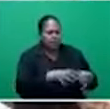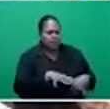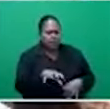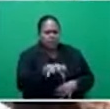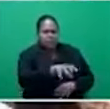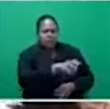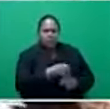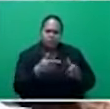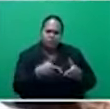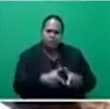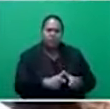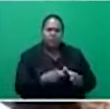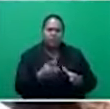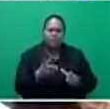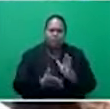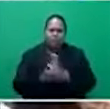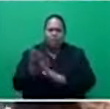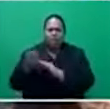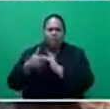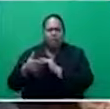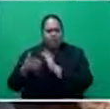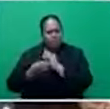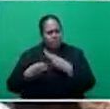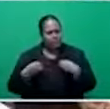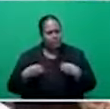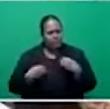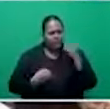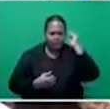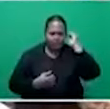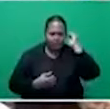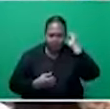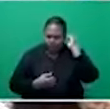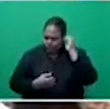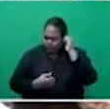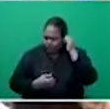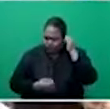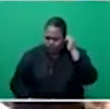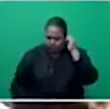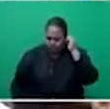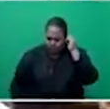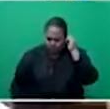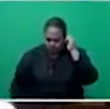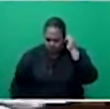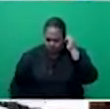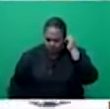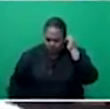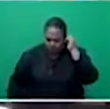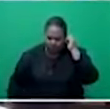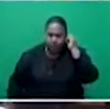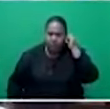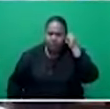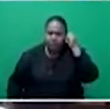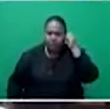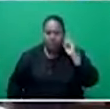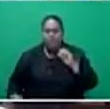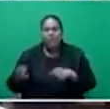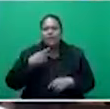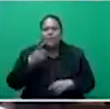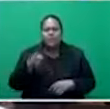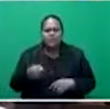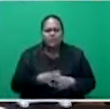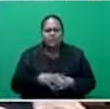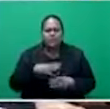Mr. Speaker, sir, Honourable Prasad, Honourable Tikundua said that the guaranteed sugar price is completely incorrect and shows that out of political desperation, he